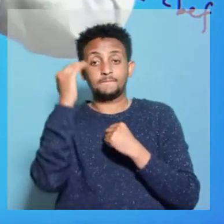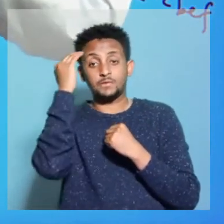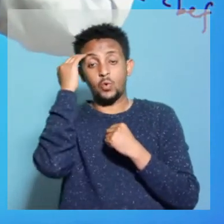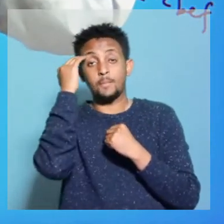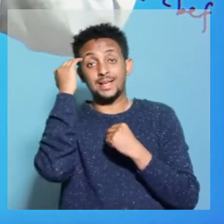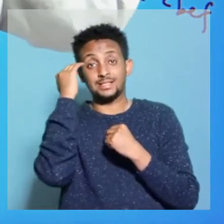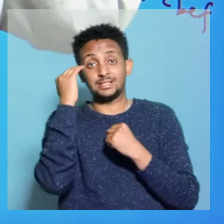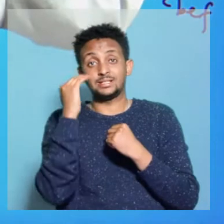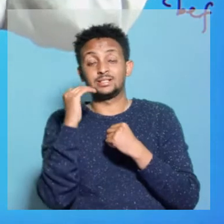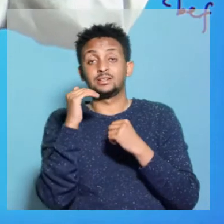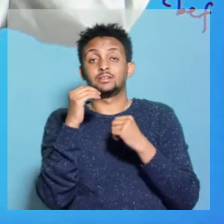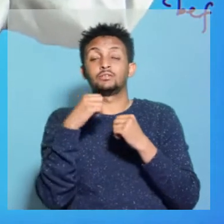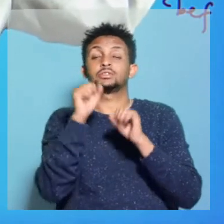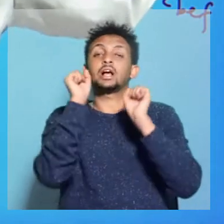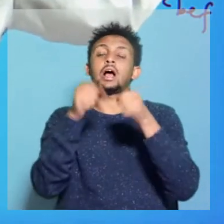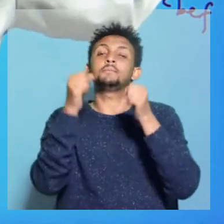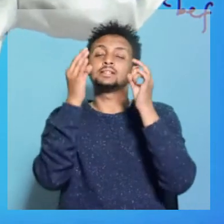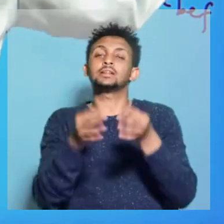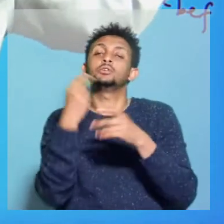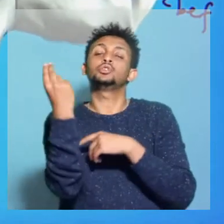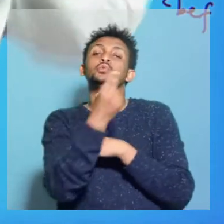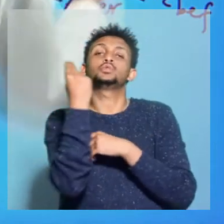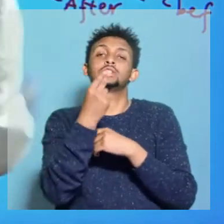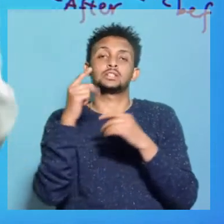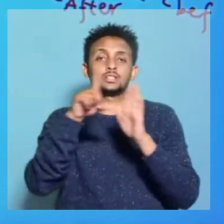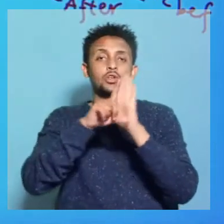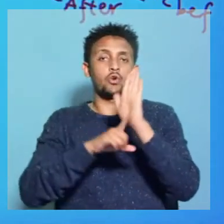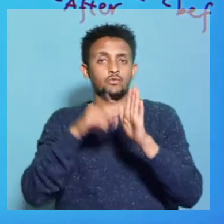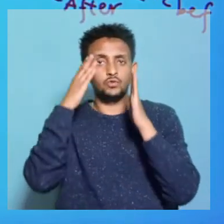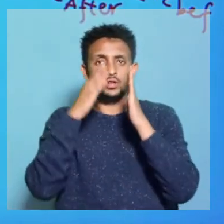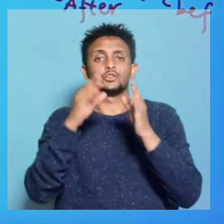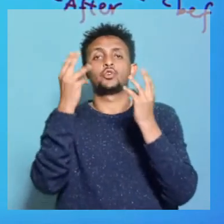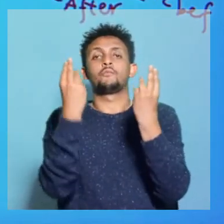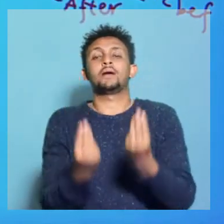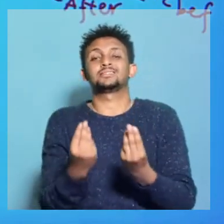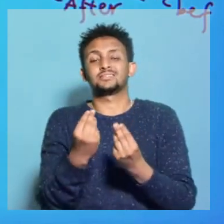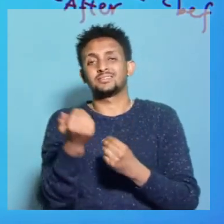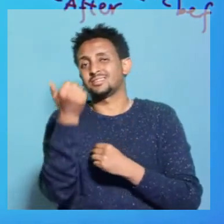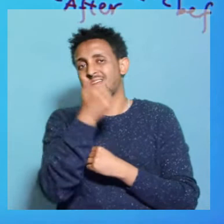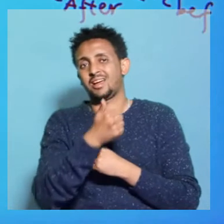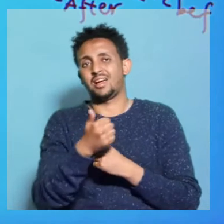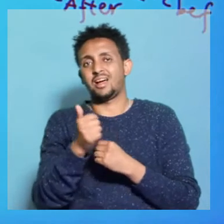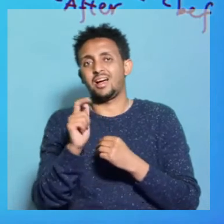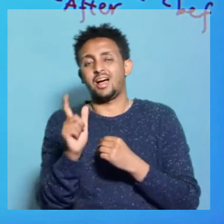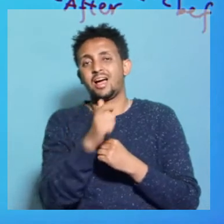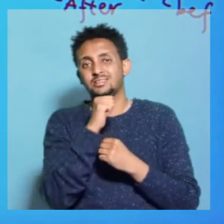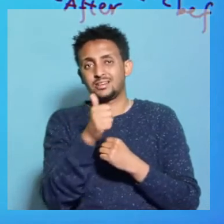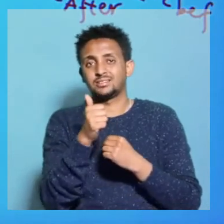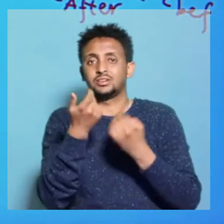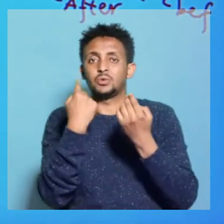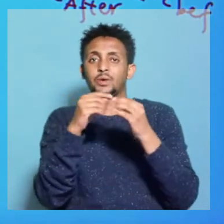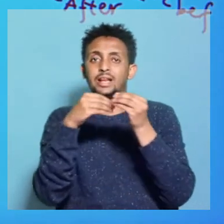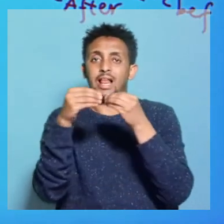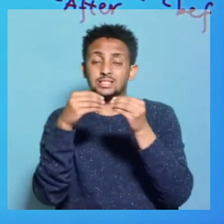Common velocity can be determined using the law of conservation of mass. Either elastic collision or